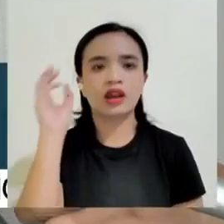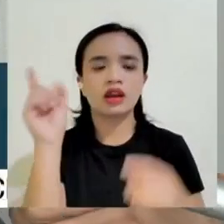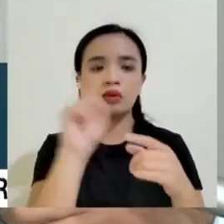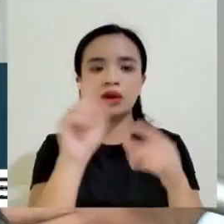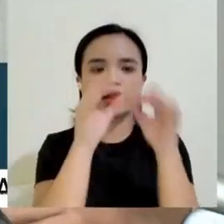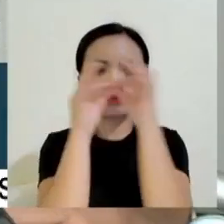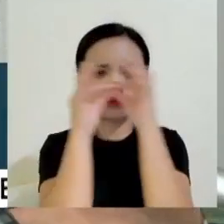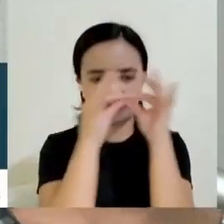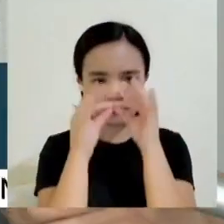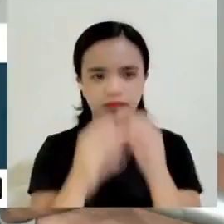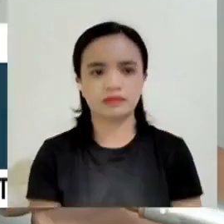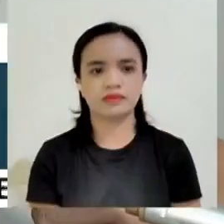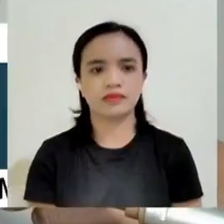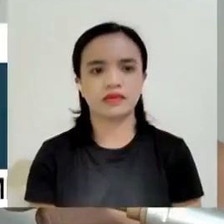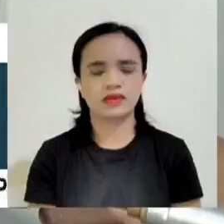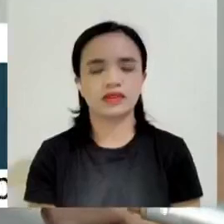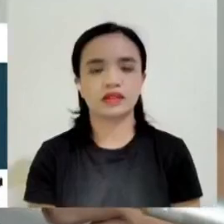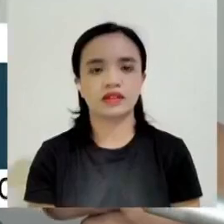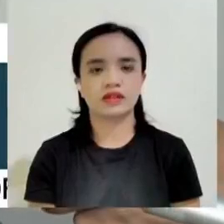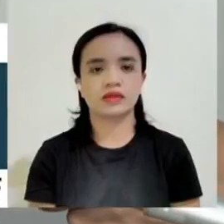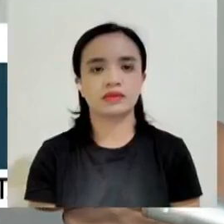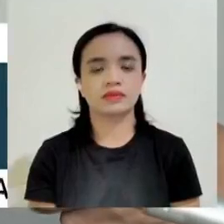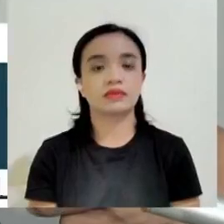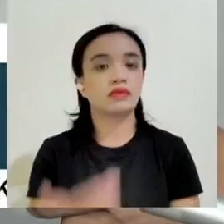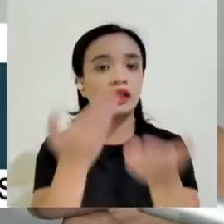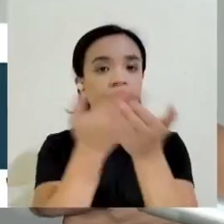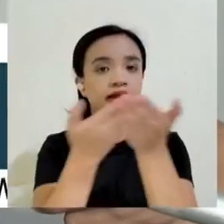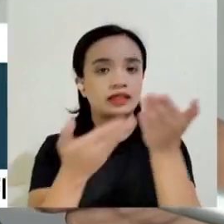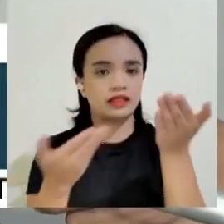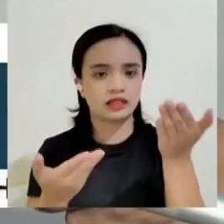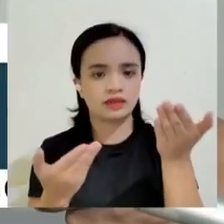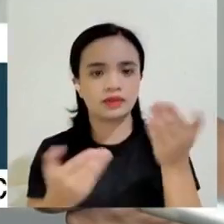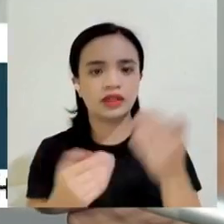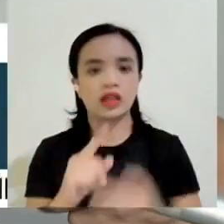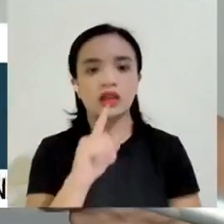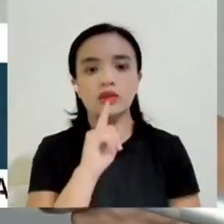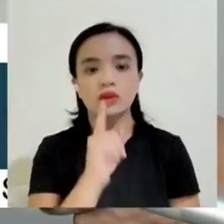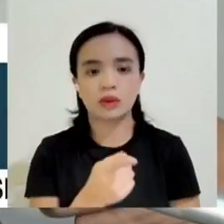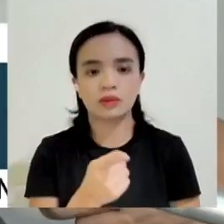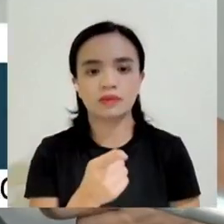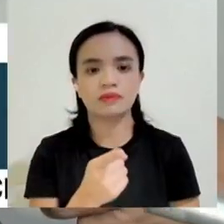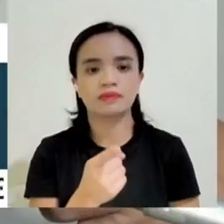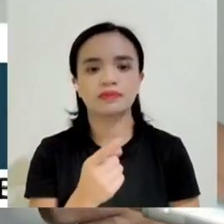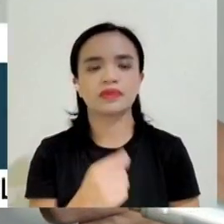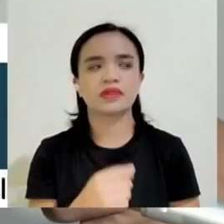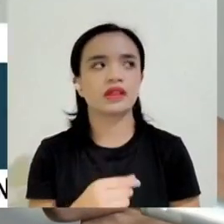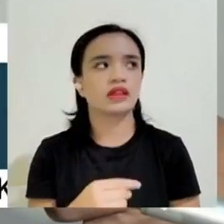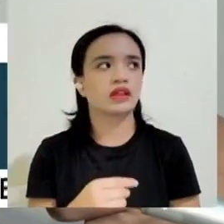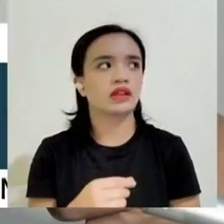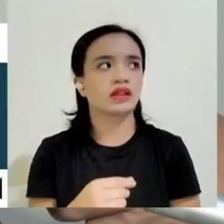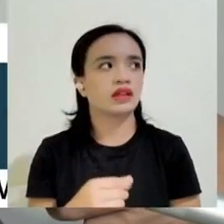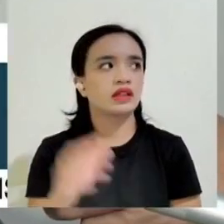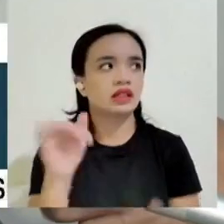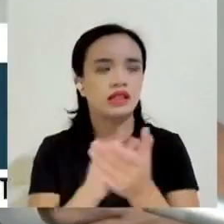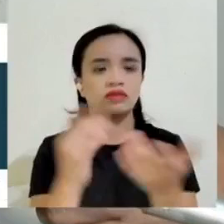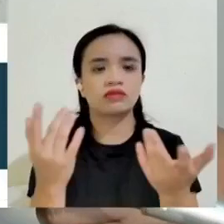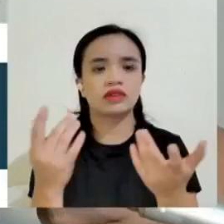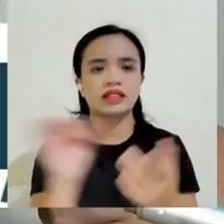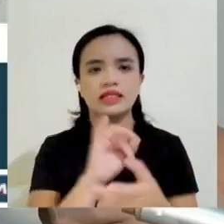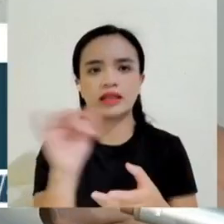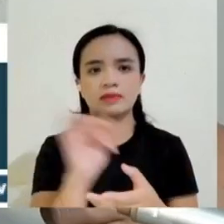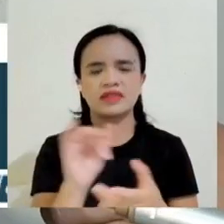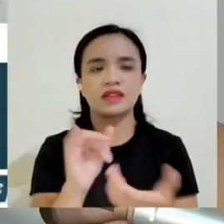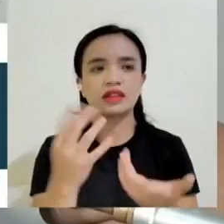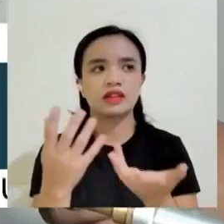Mga goods, no, wherein talaga pong dyan po nila kinunsil, no, like yung mga cookies at yung mga tin